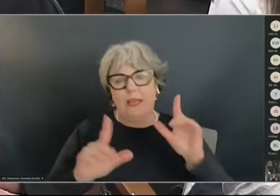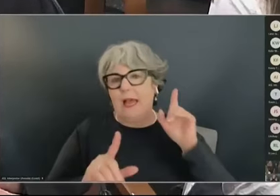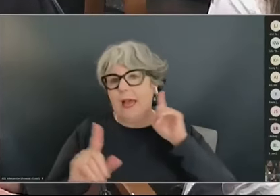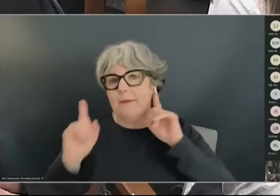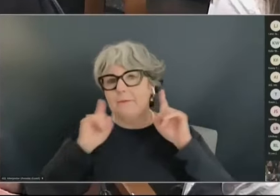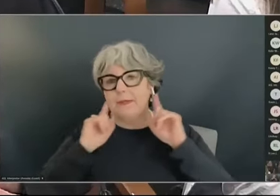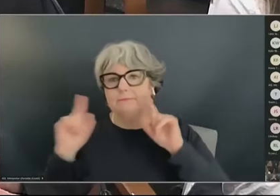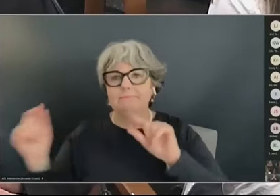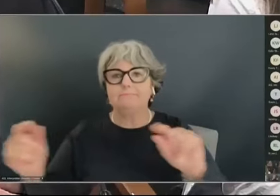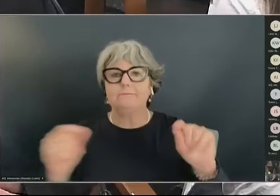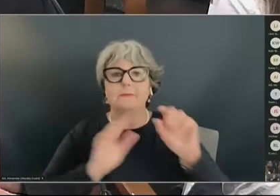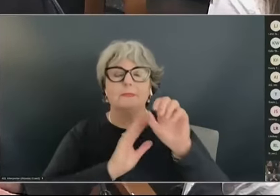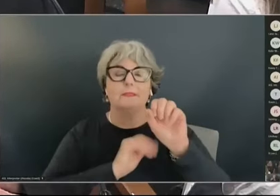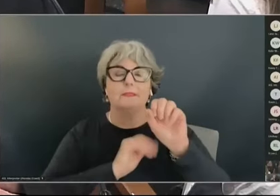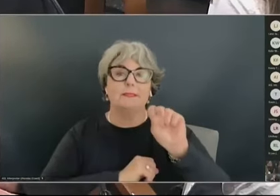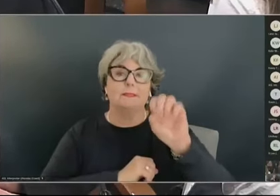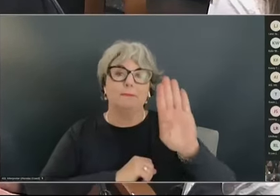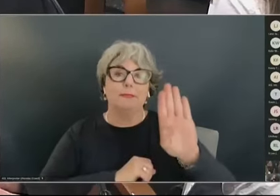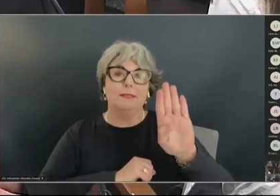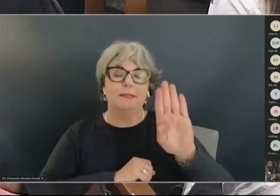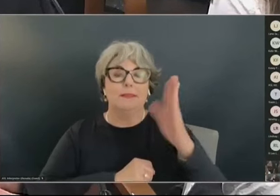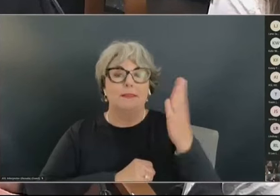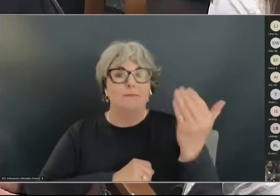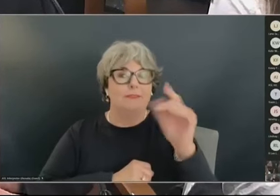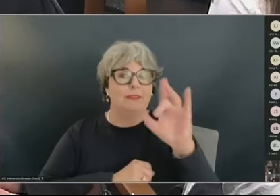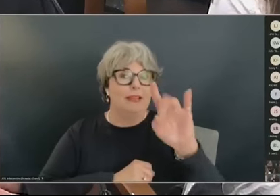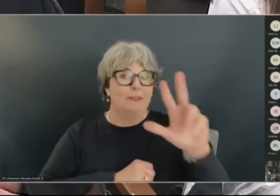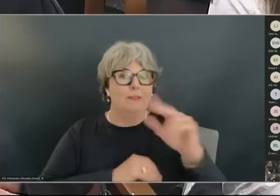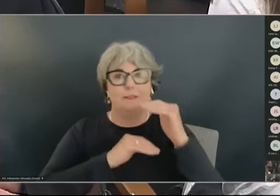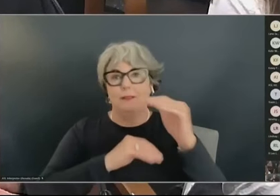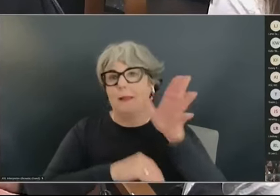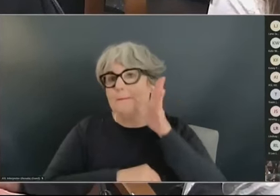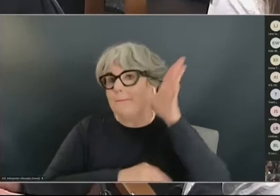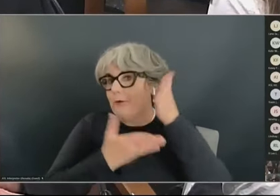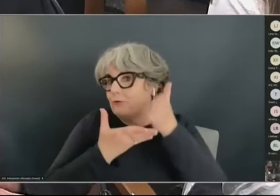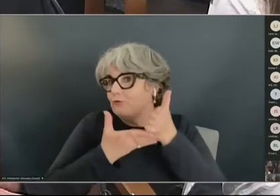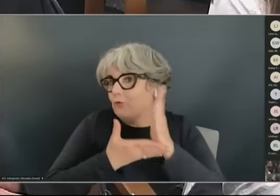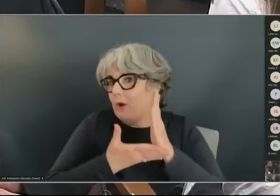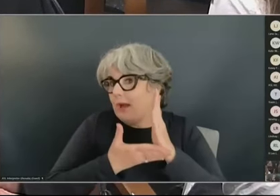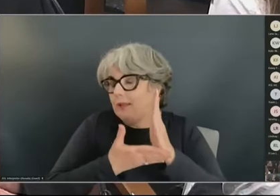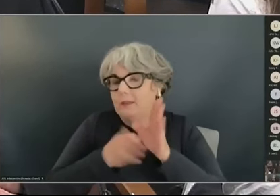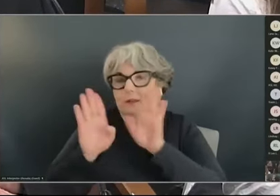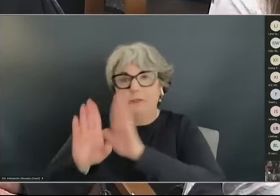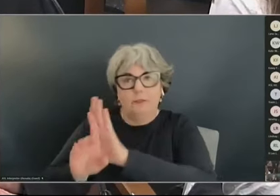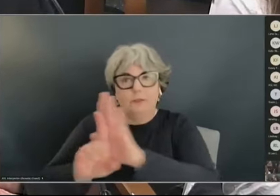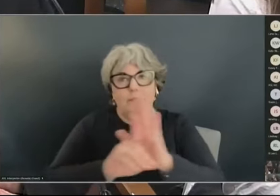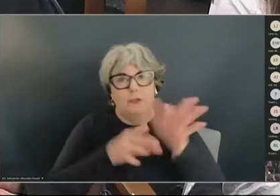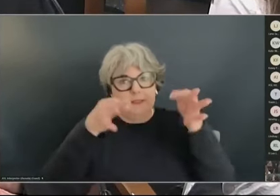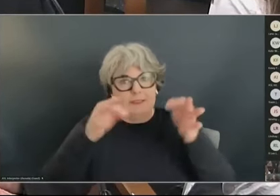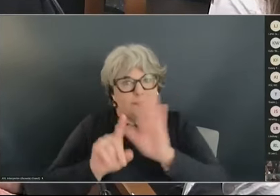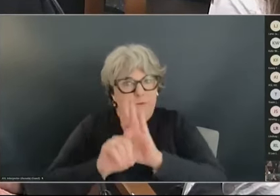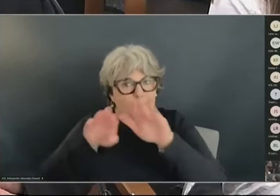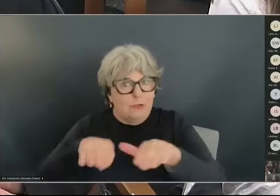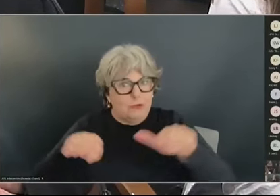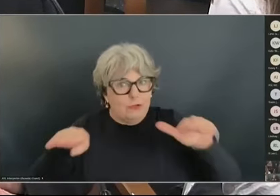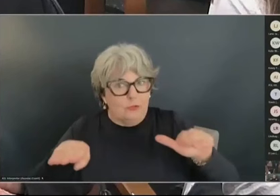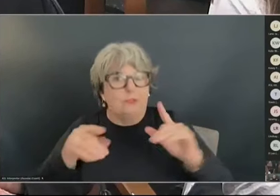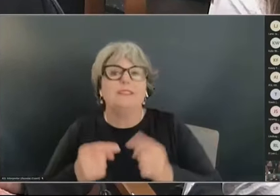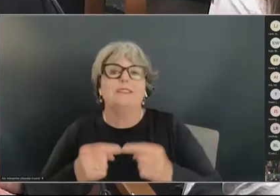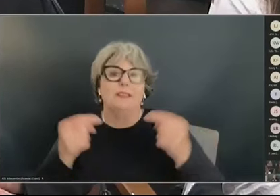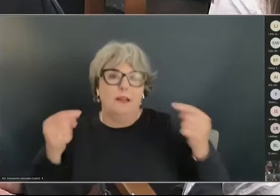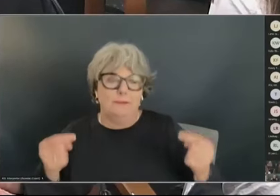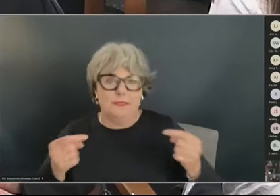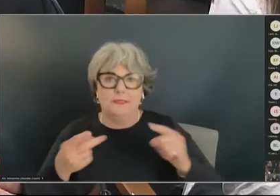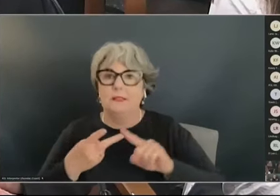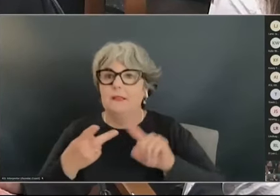Senate Bill 1583 does not restrict a parent's right to make individual decisions for their kids. In fact, it's quite the opposite. This